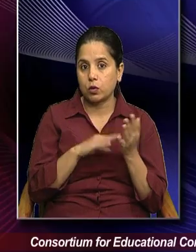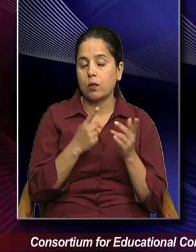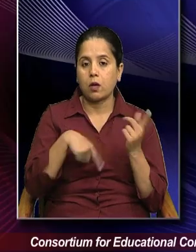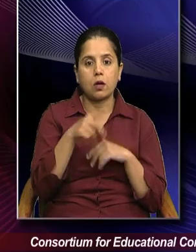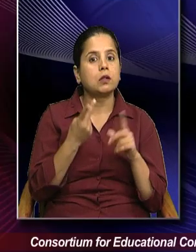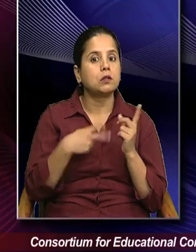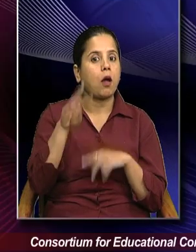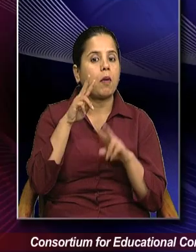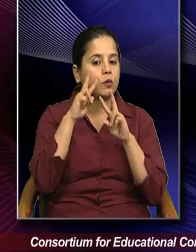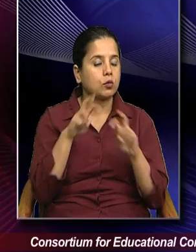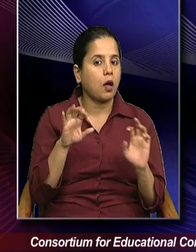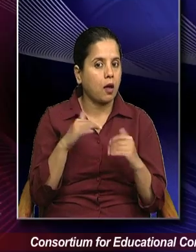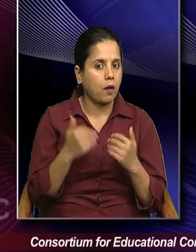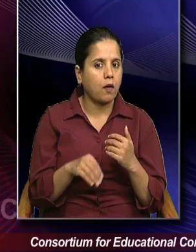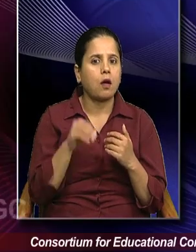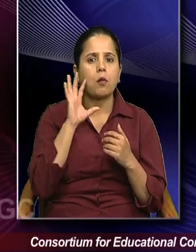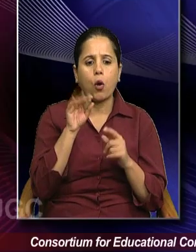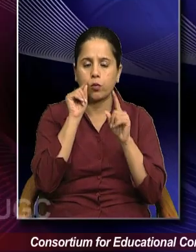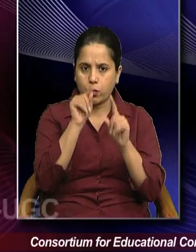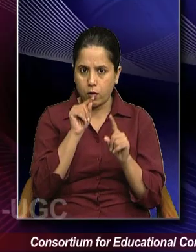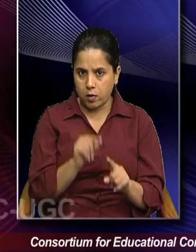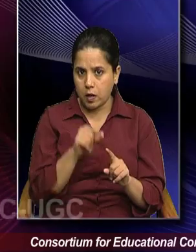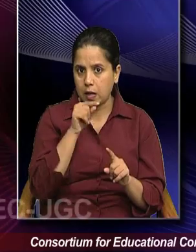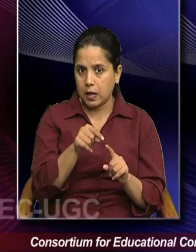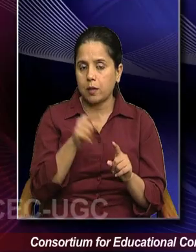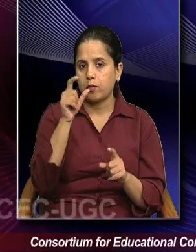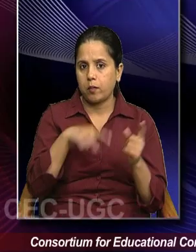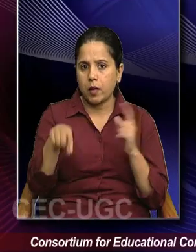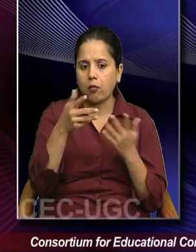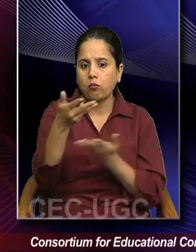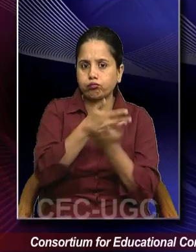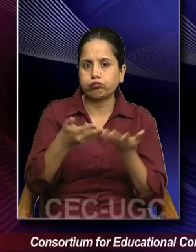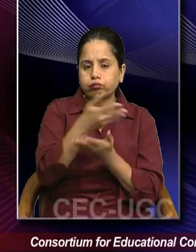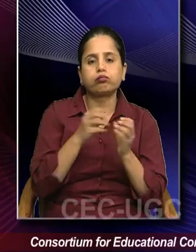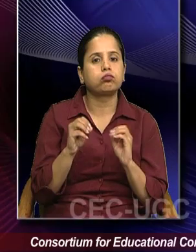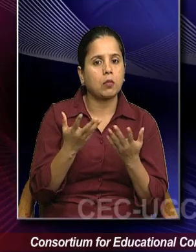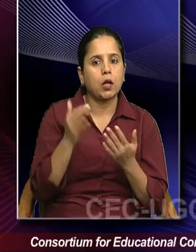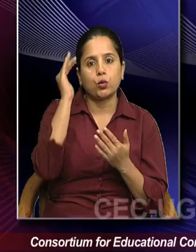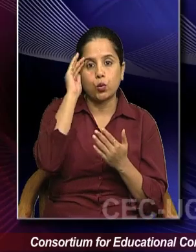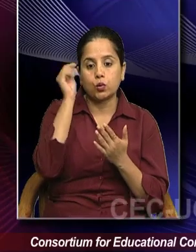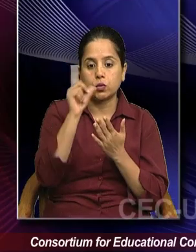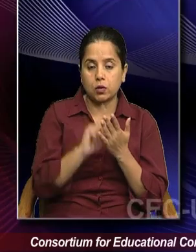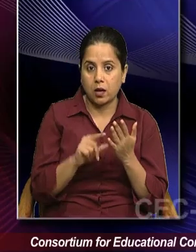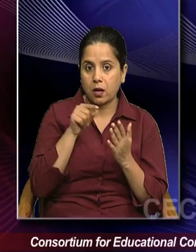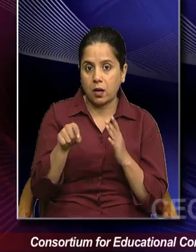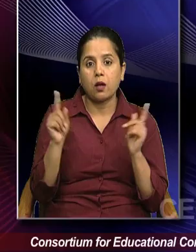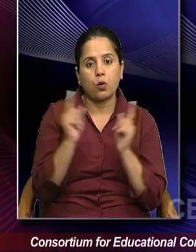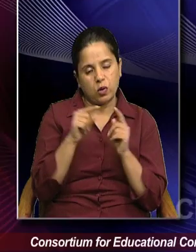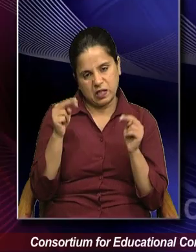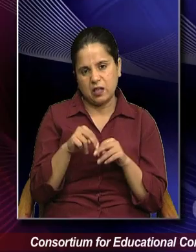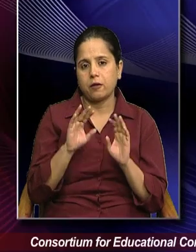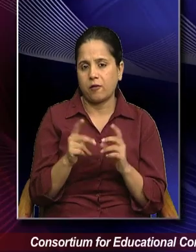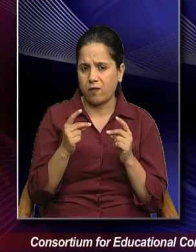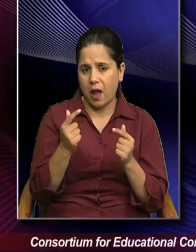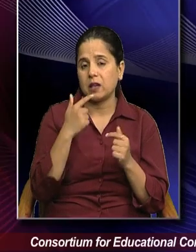the research on key point at a time, inviting public discussion. And newsletter brief is also required. A